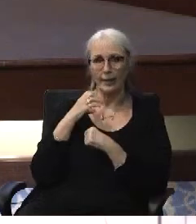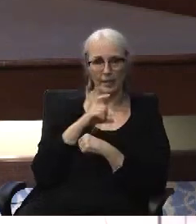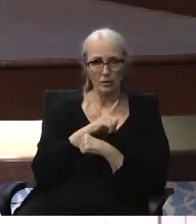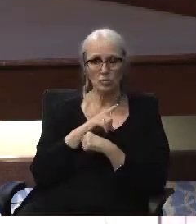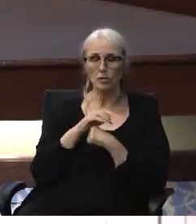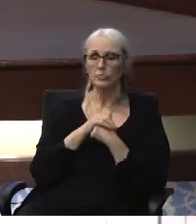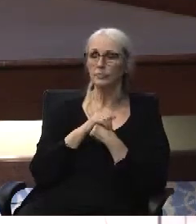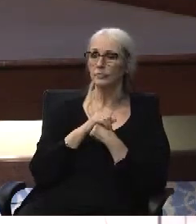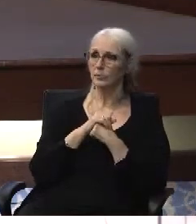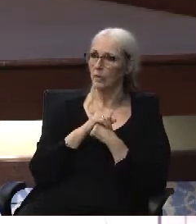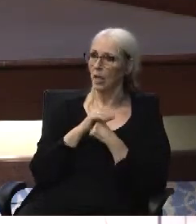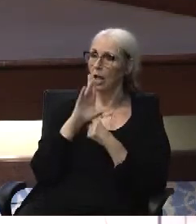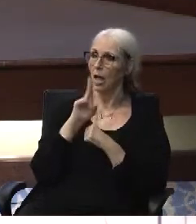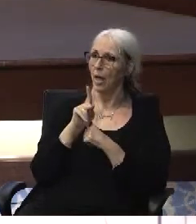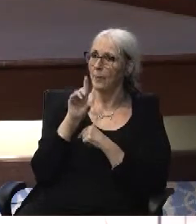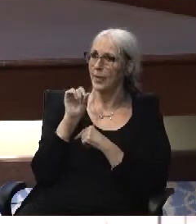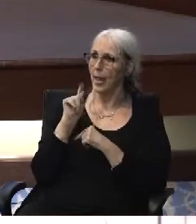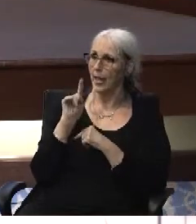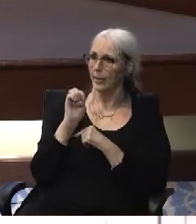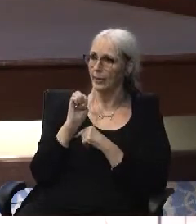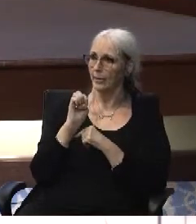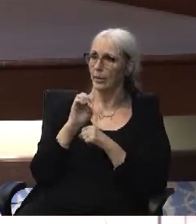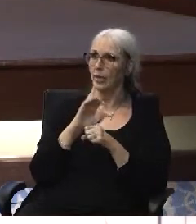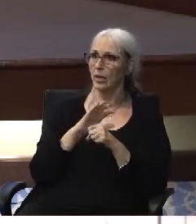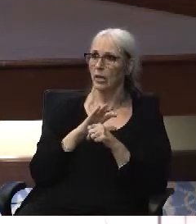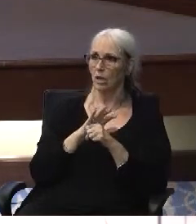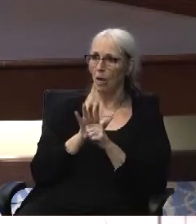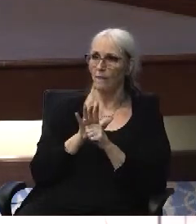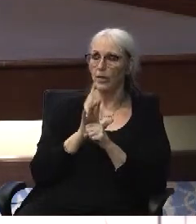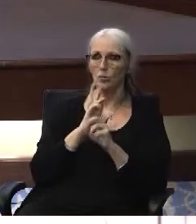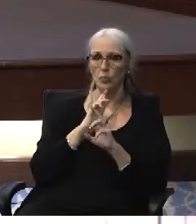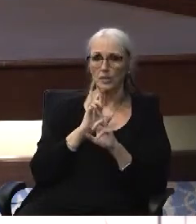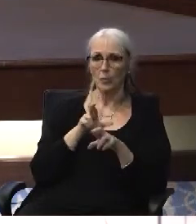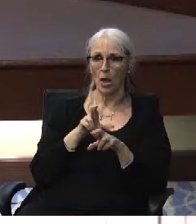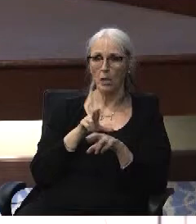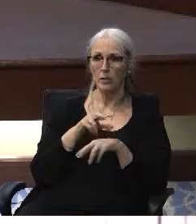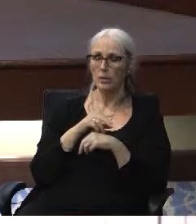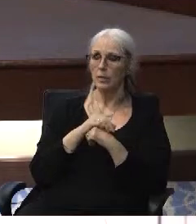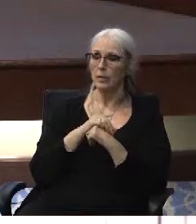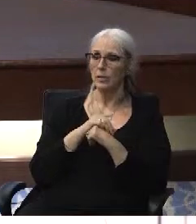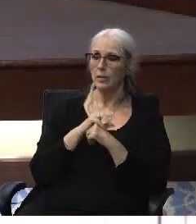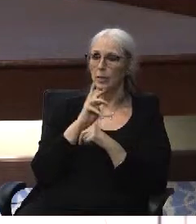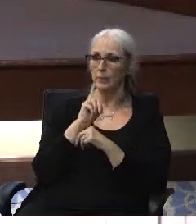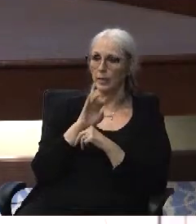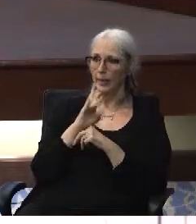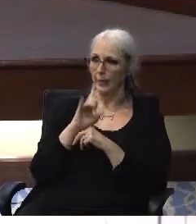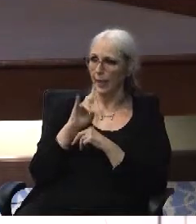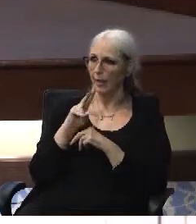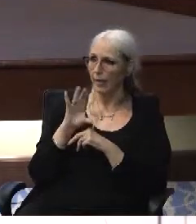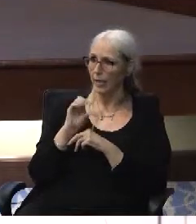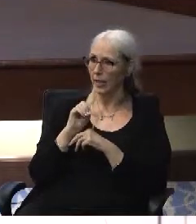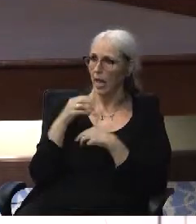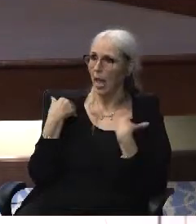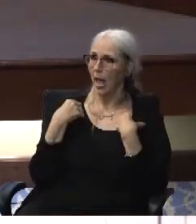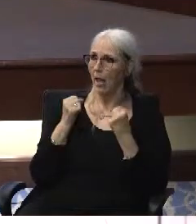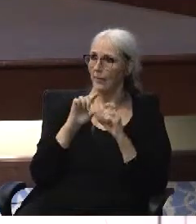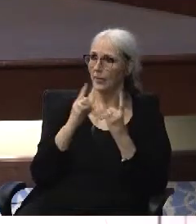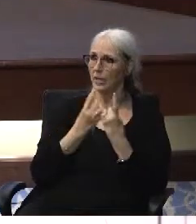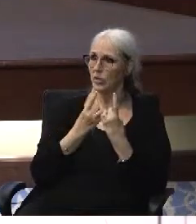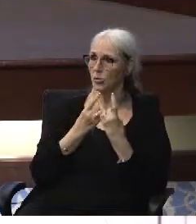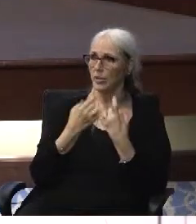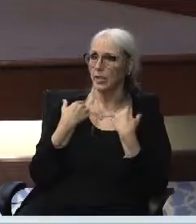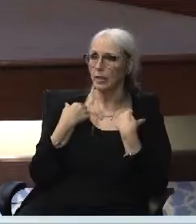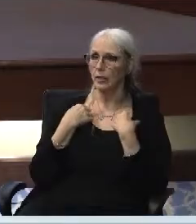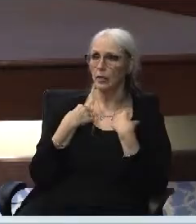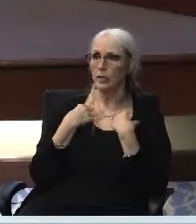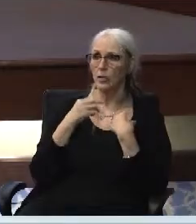Today I'll give you all an update on the ongoing COVID-19 response by the Waco-McLennan County Public Health District. The dedicated and professional public health team